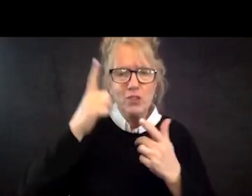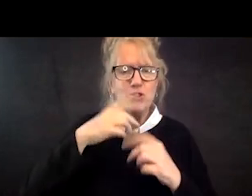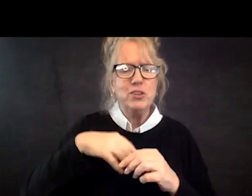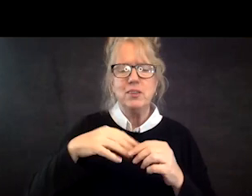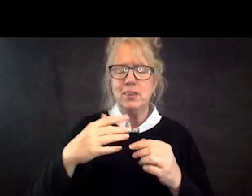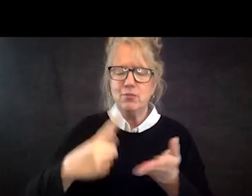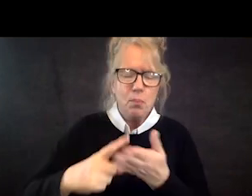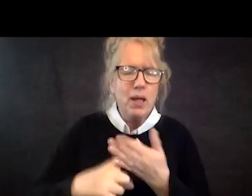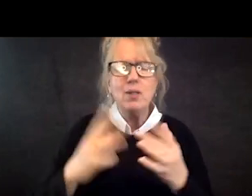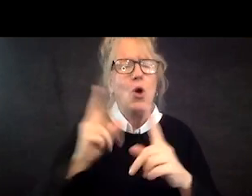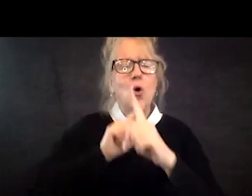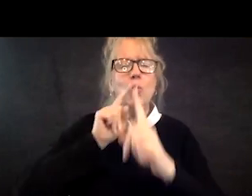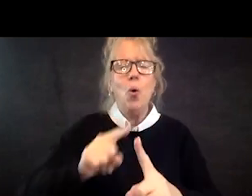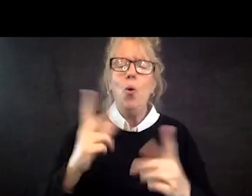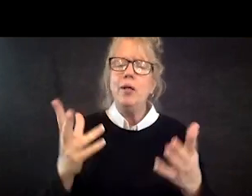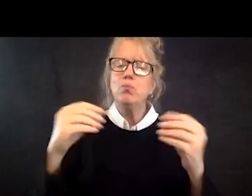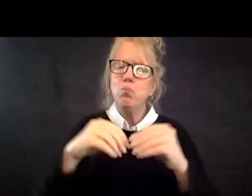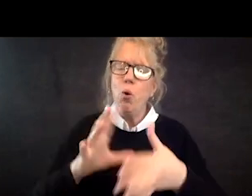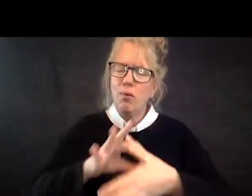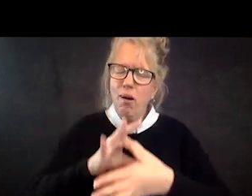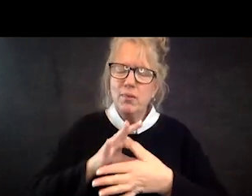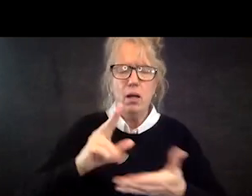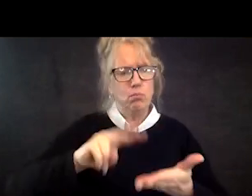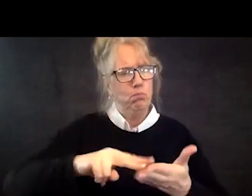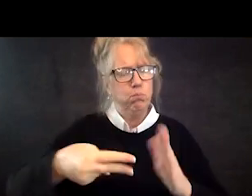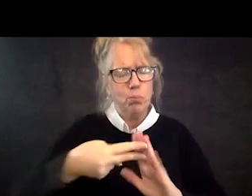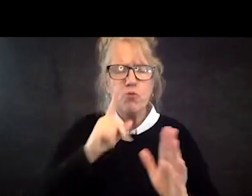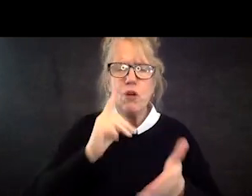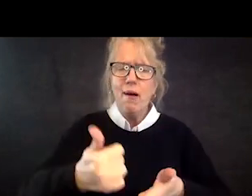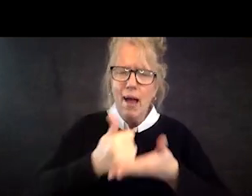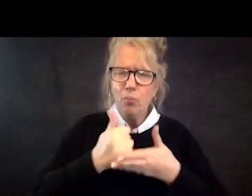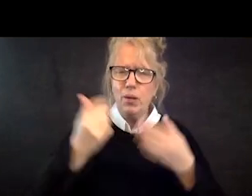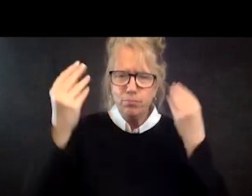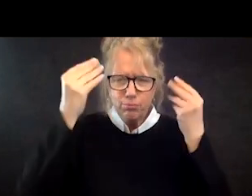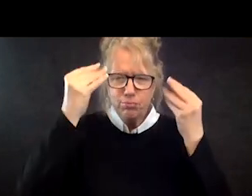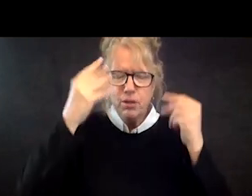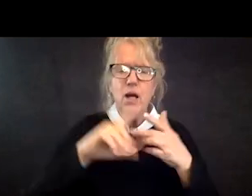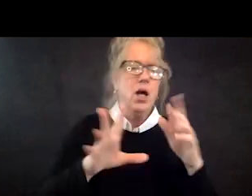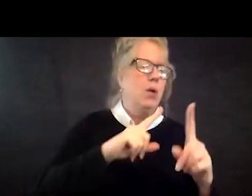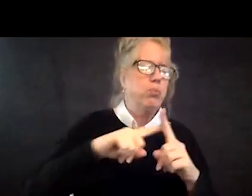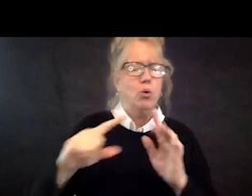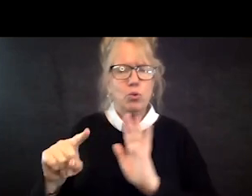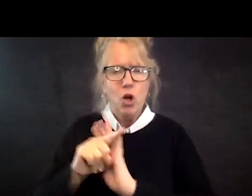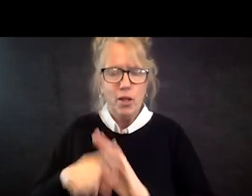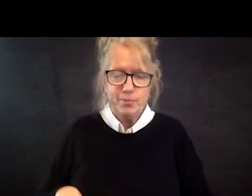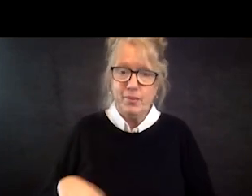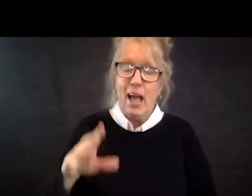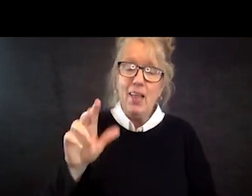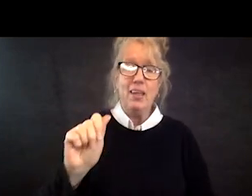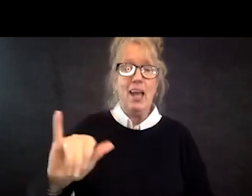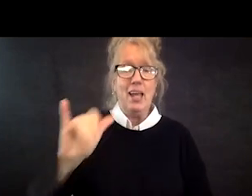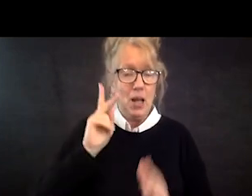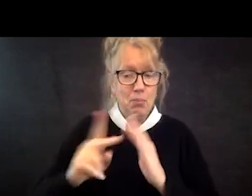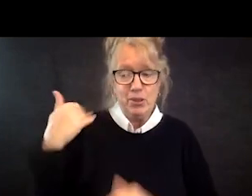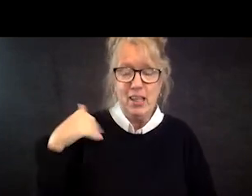Because the goal of these debates are to generate content, and the purpose is to really help us talk through the pros and cons of it. I believe AI predicted in 23 that